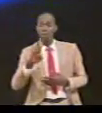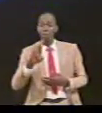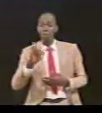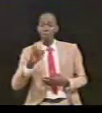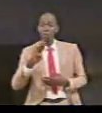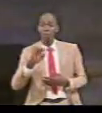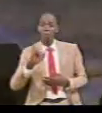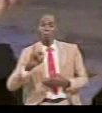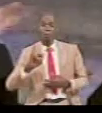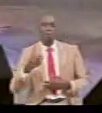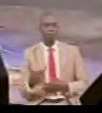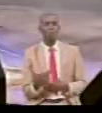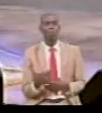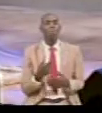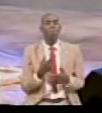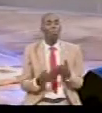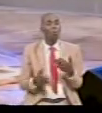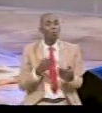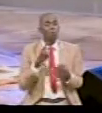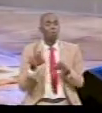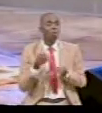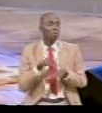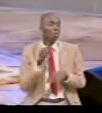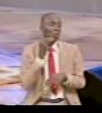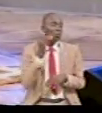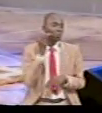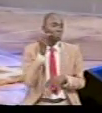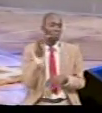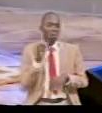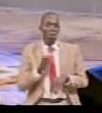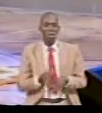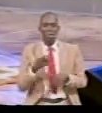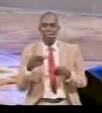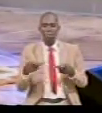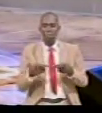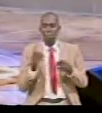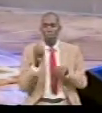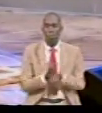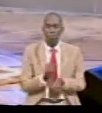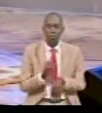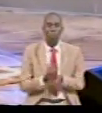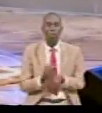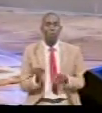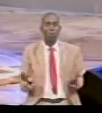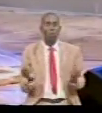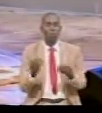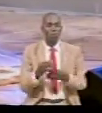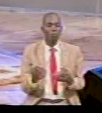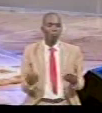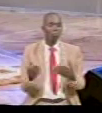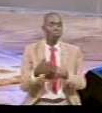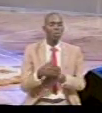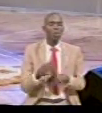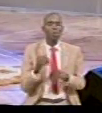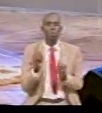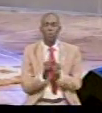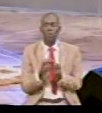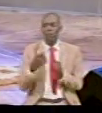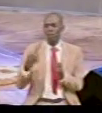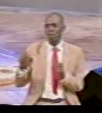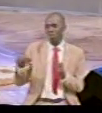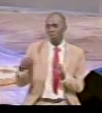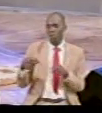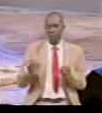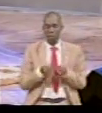at home, whatsoever ye do in the office, whatsoever ye do. Well, the opposite sex, you're a man